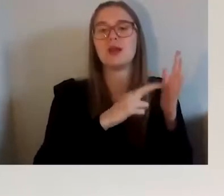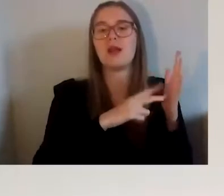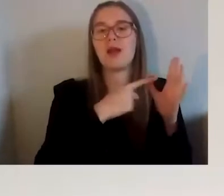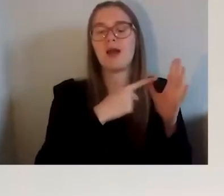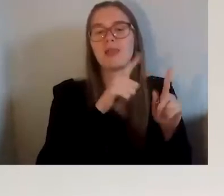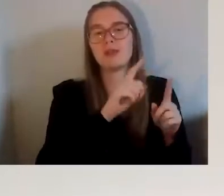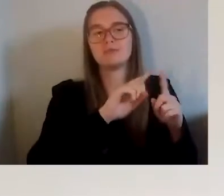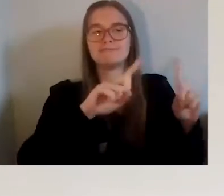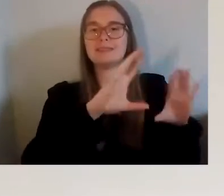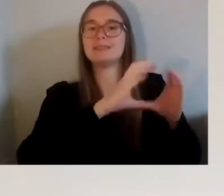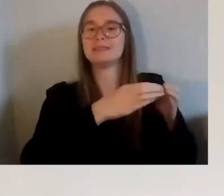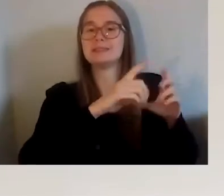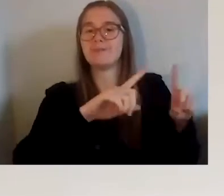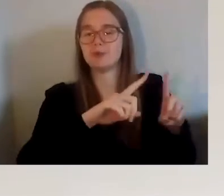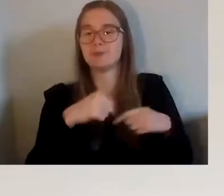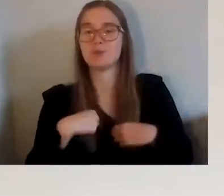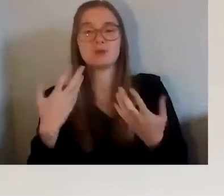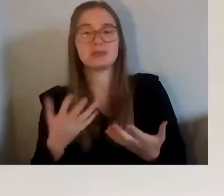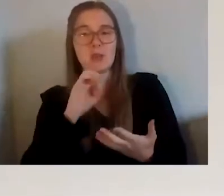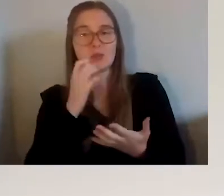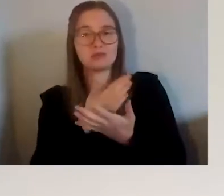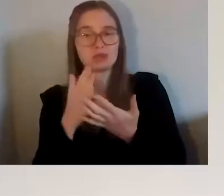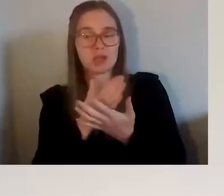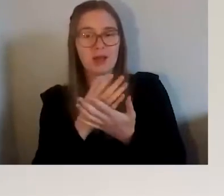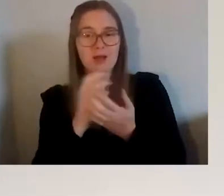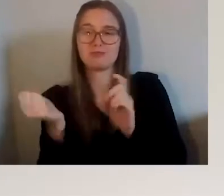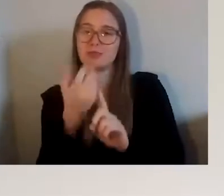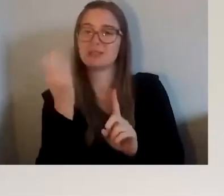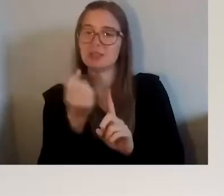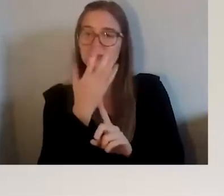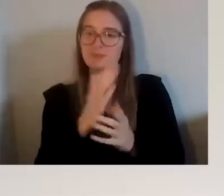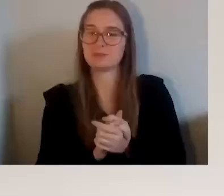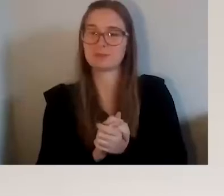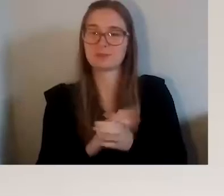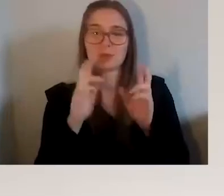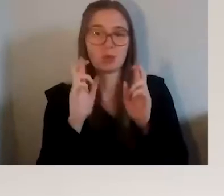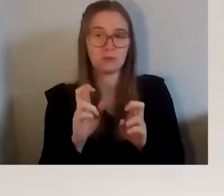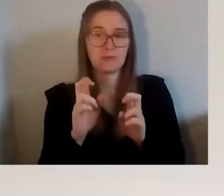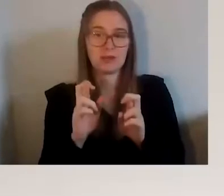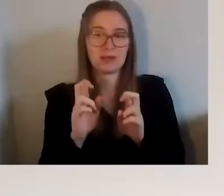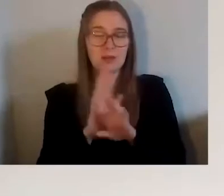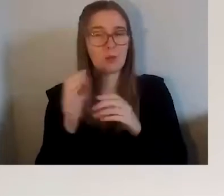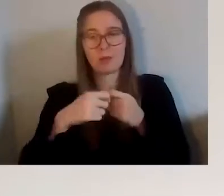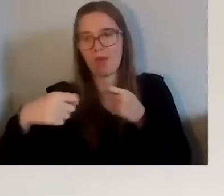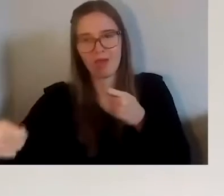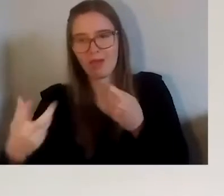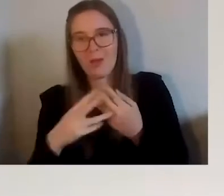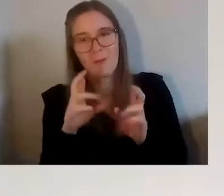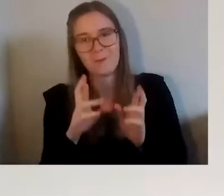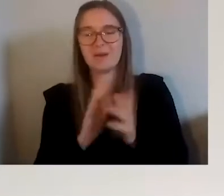team. So today I'm going to share with you a presentation. Hopefully it will not be too long.